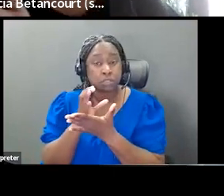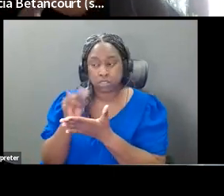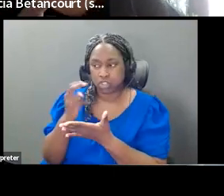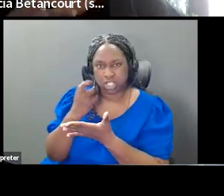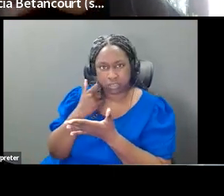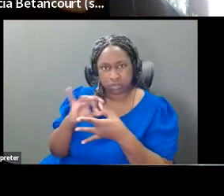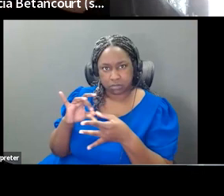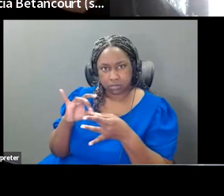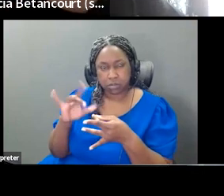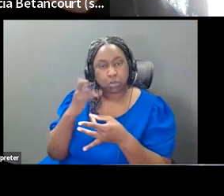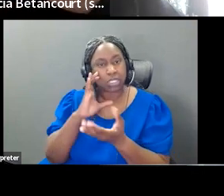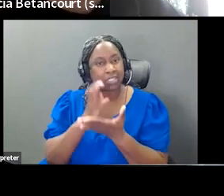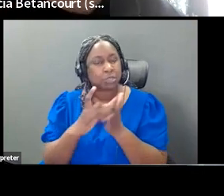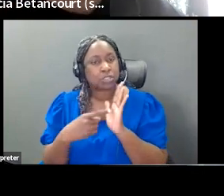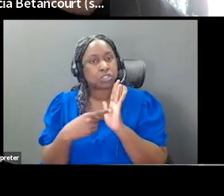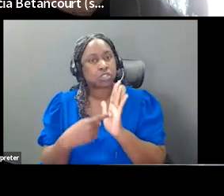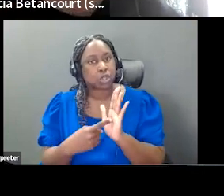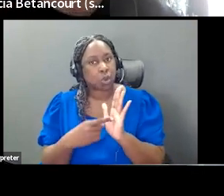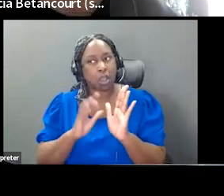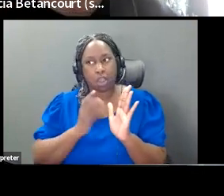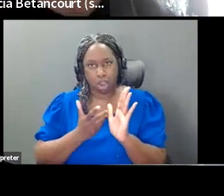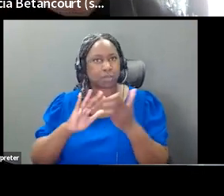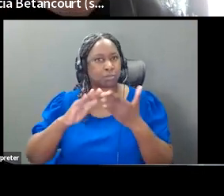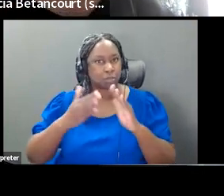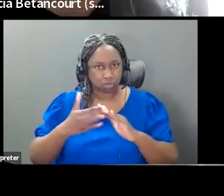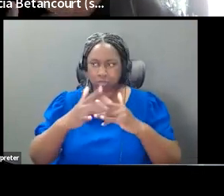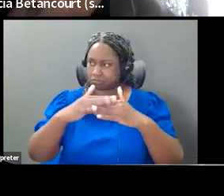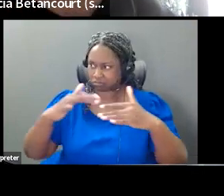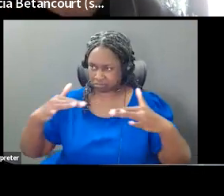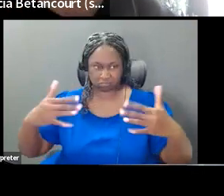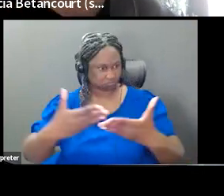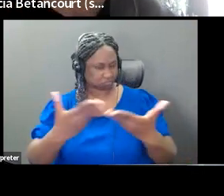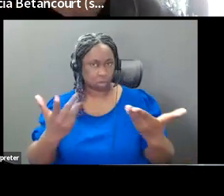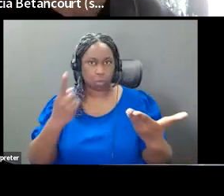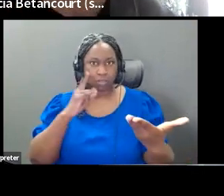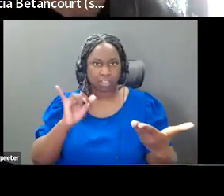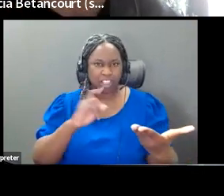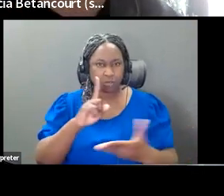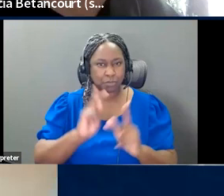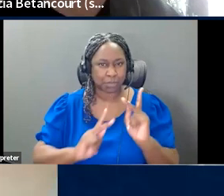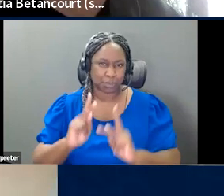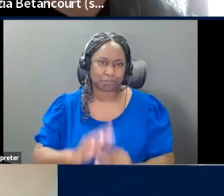saying, to represent our actual communities and what they really look like as real people.